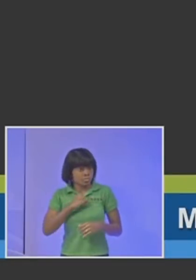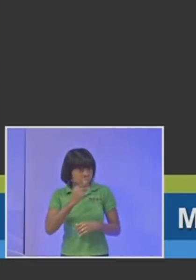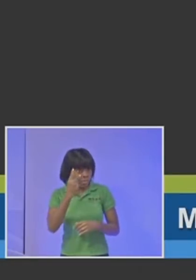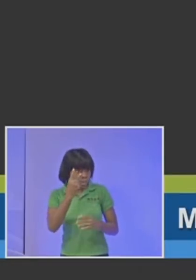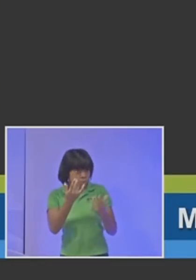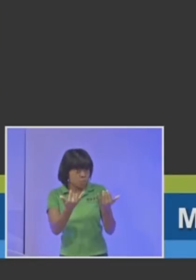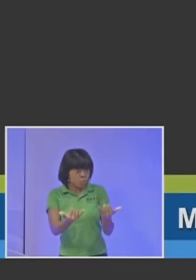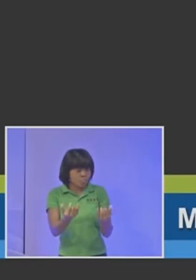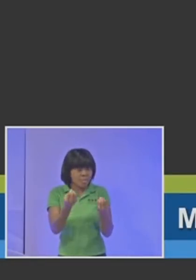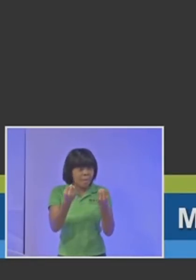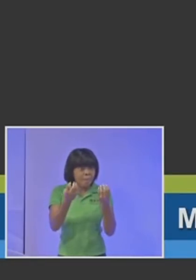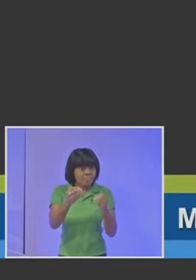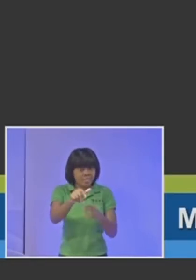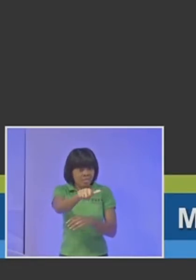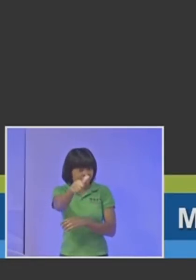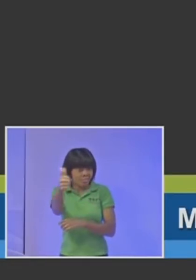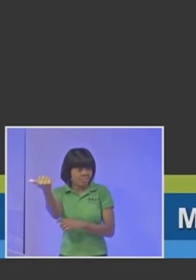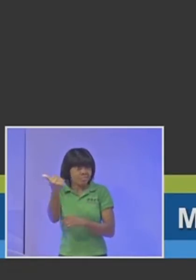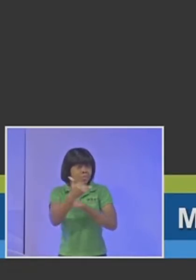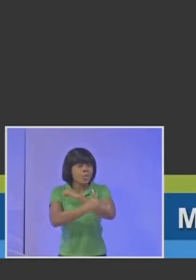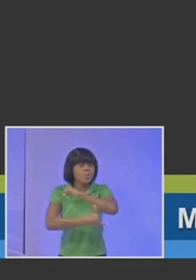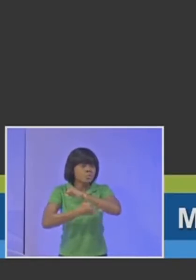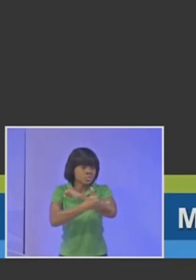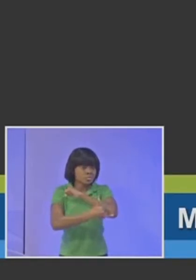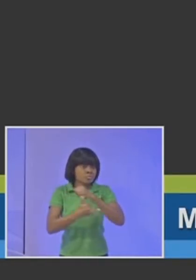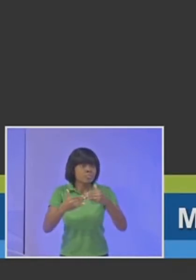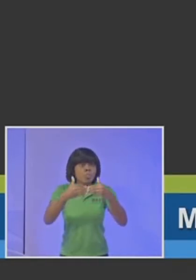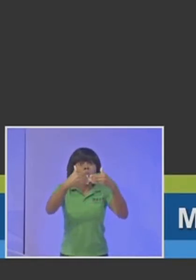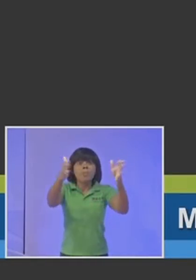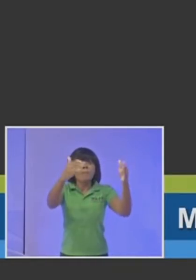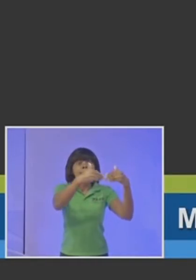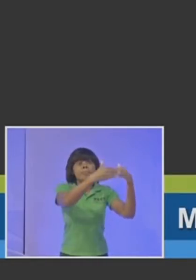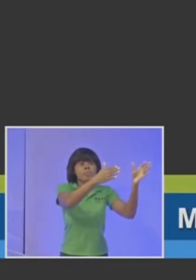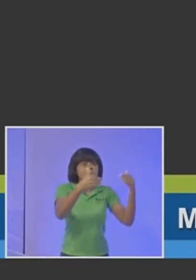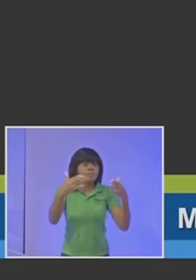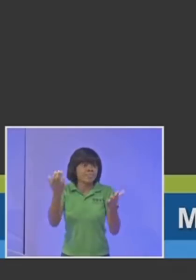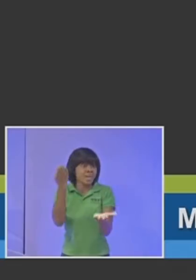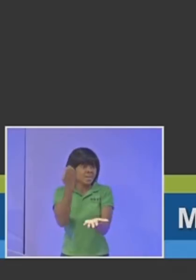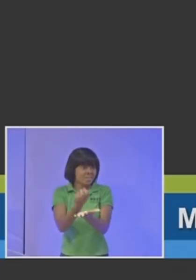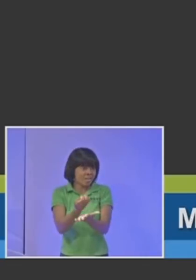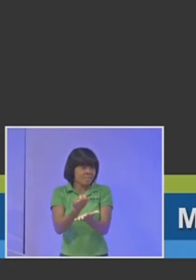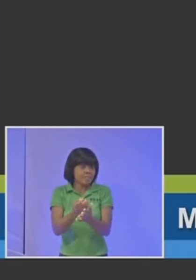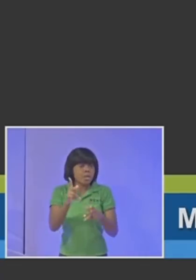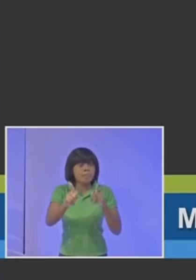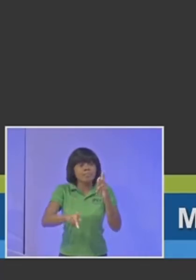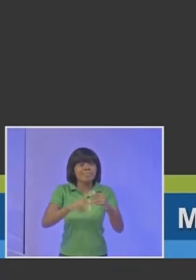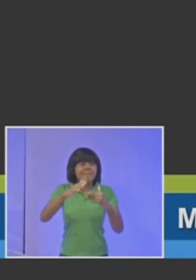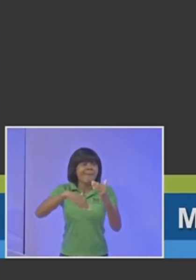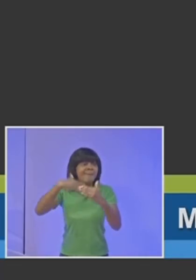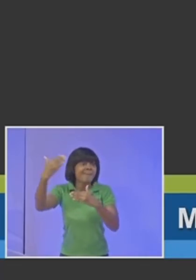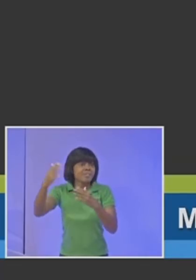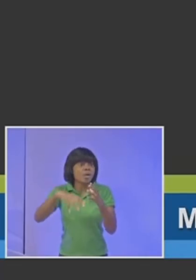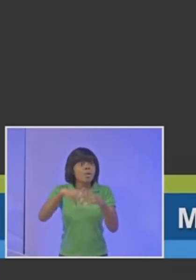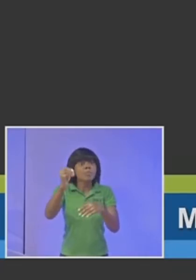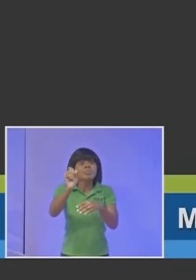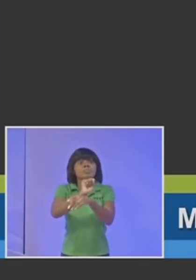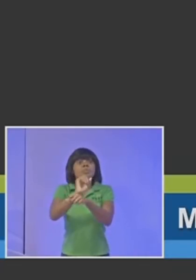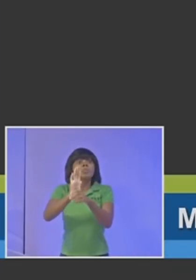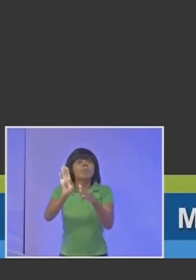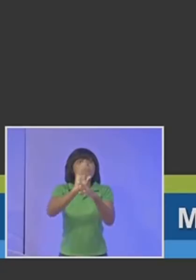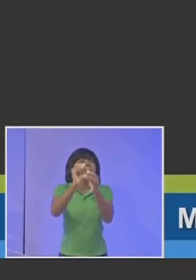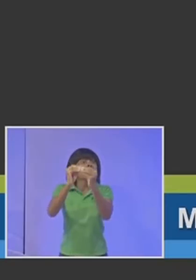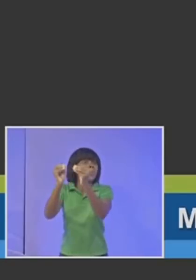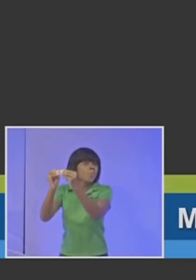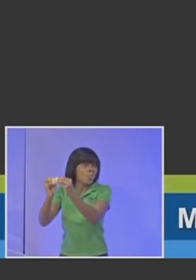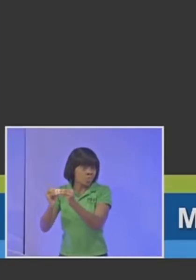travel restrictions and inflows and outflows. So how are we in terms of our safeguards and border protocols